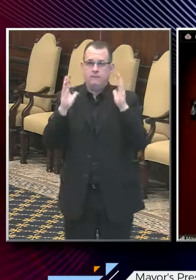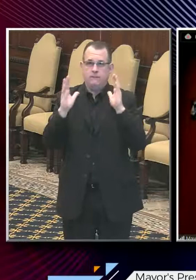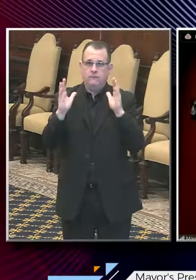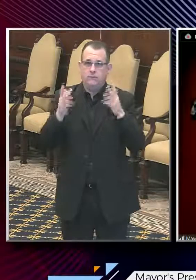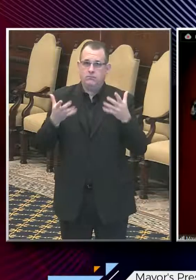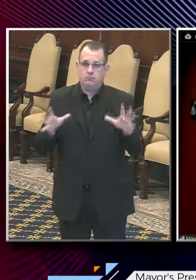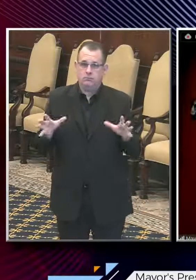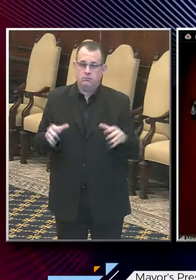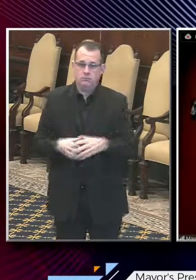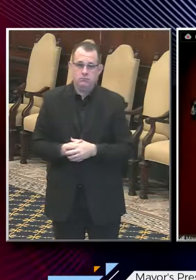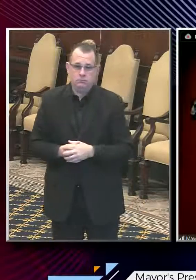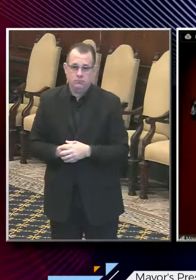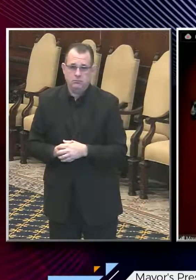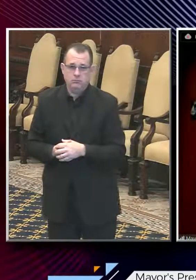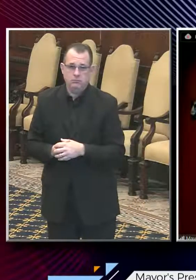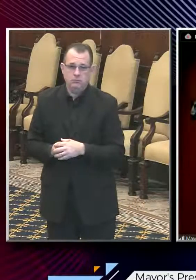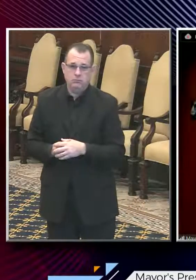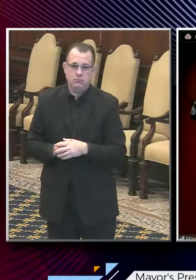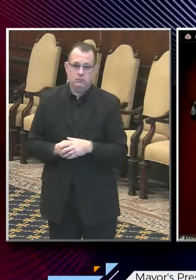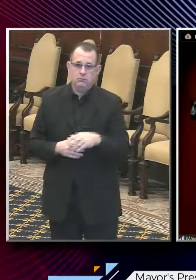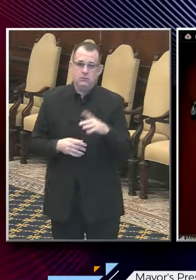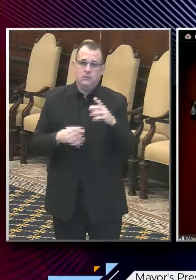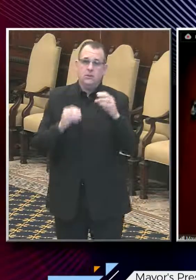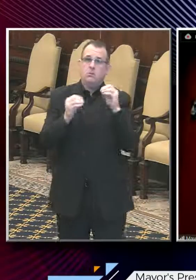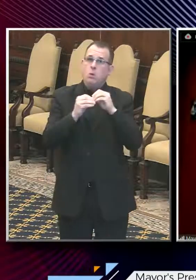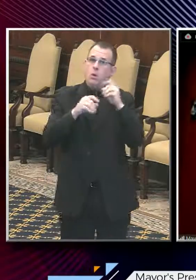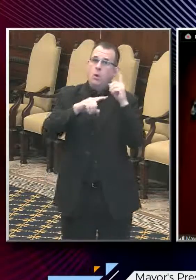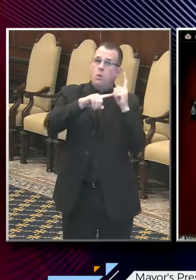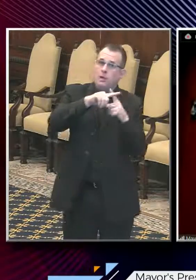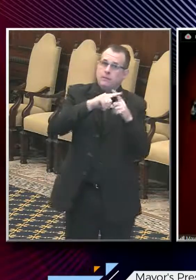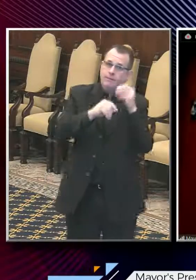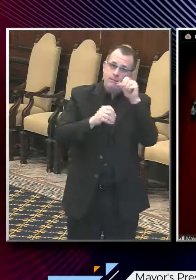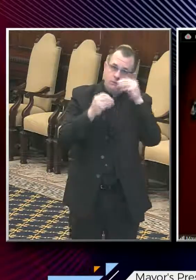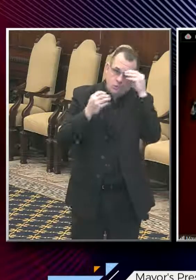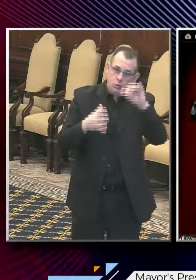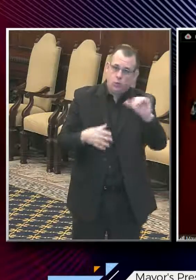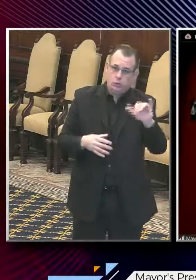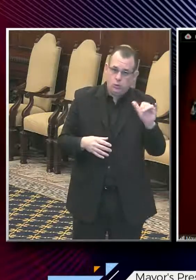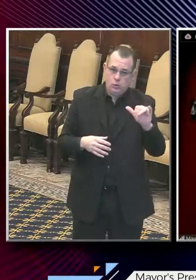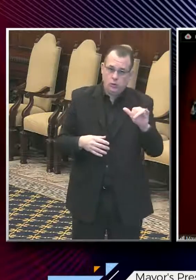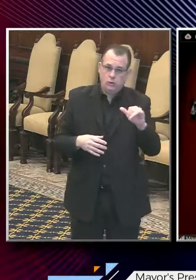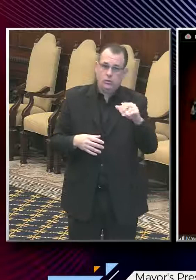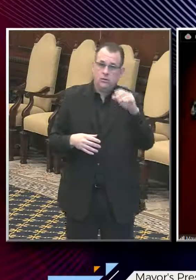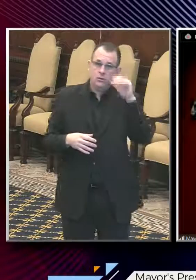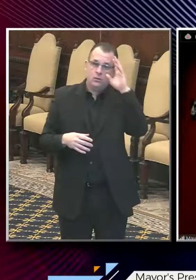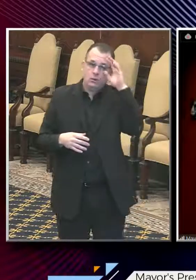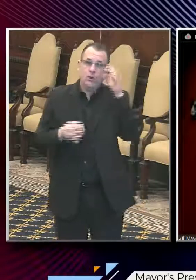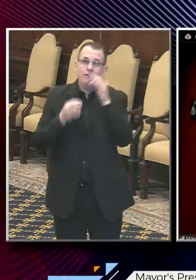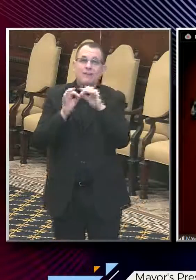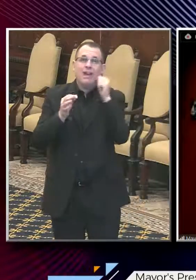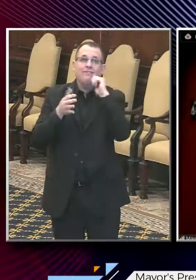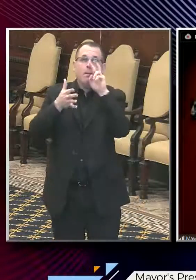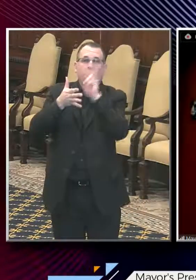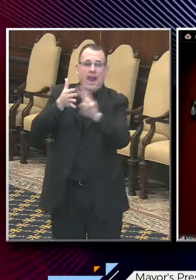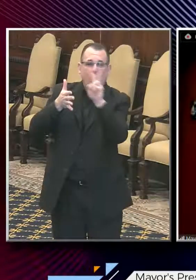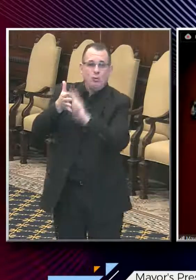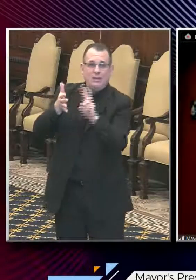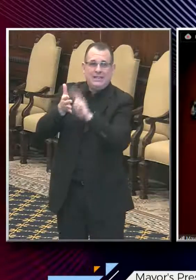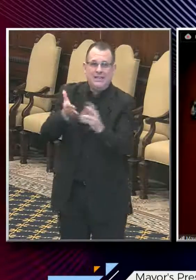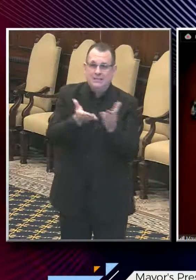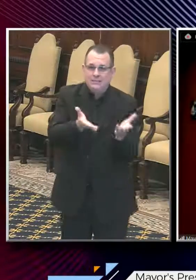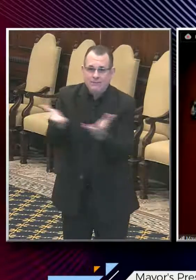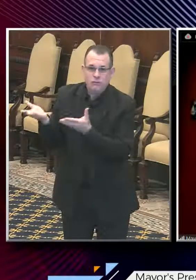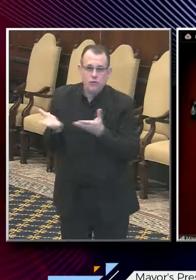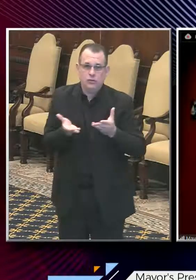food access for vulnerable Philadelphians. Free weekly food deliveries are available to residents who are facing food insecurity and cannot leave their